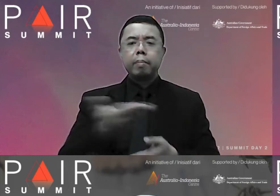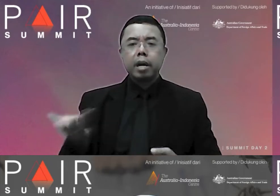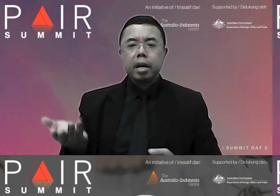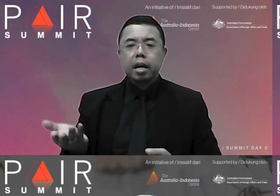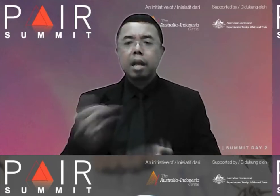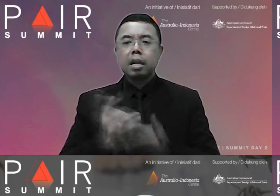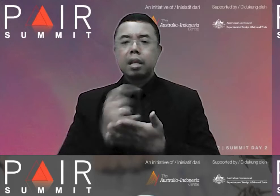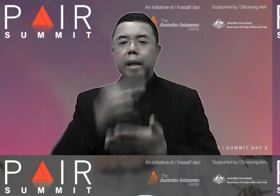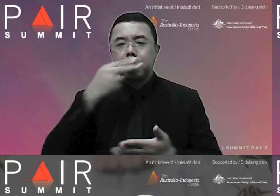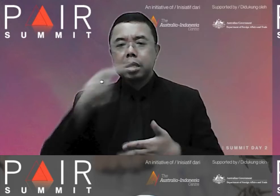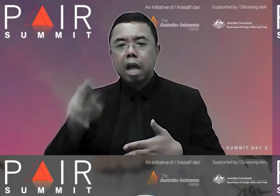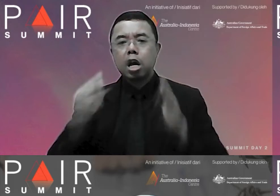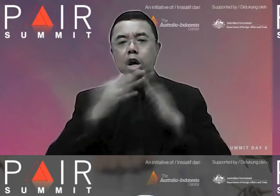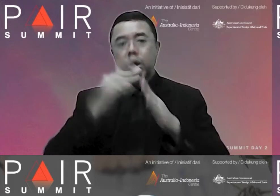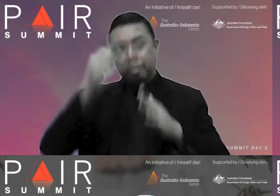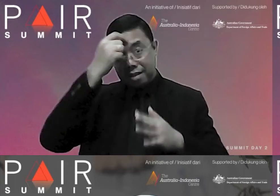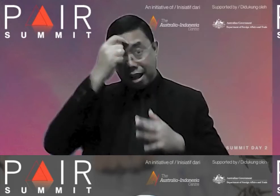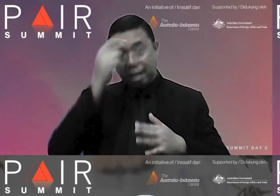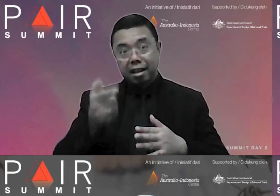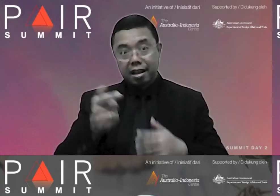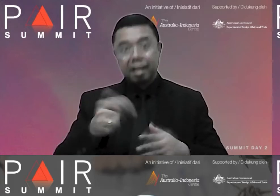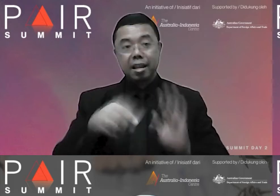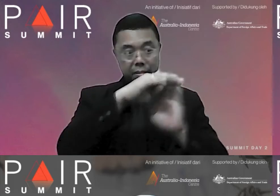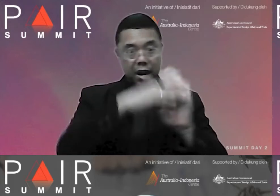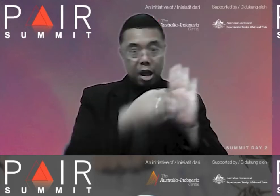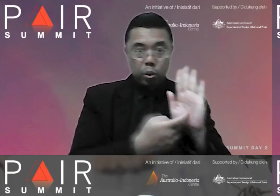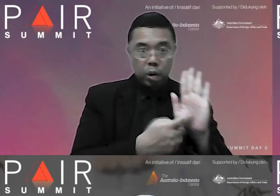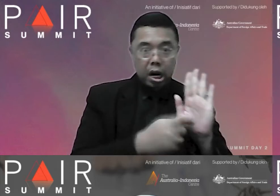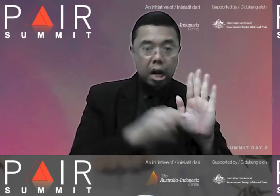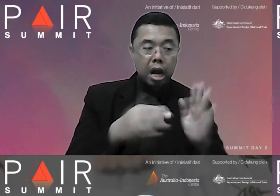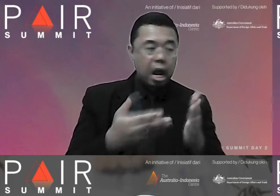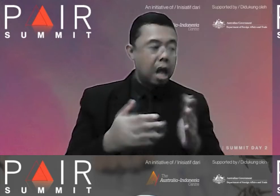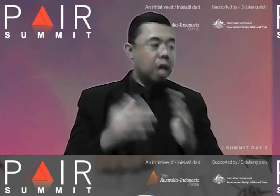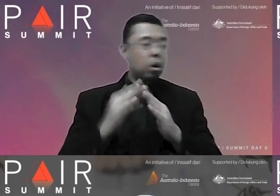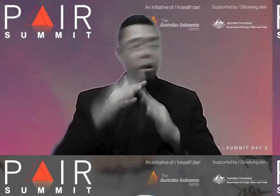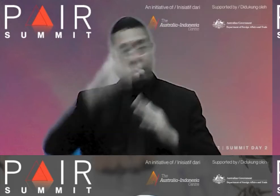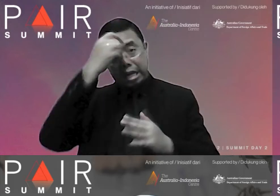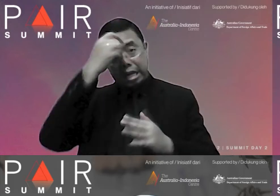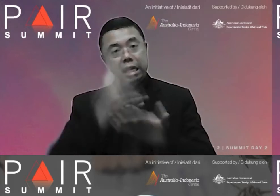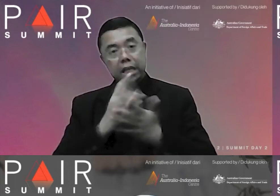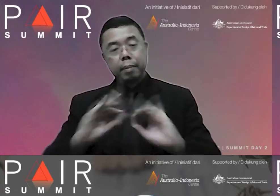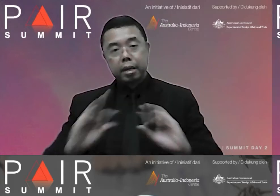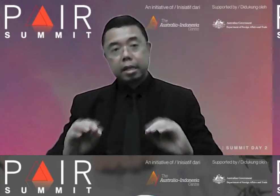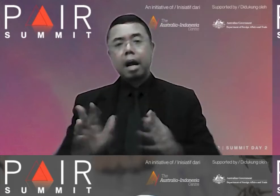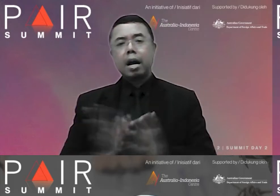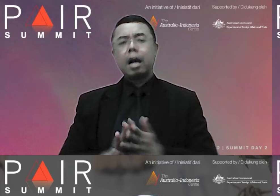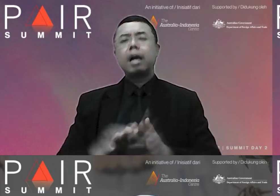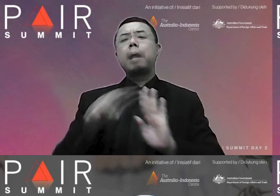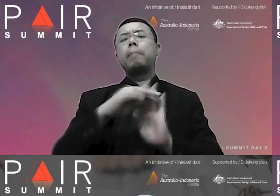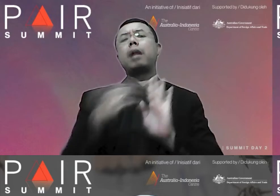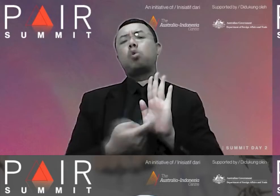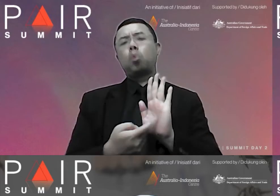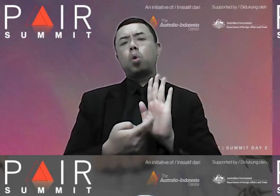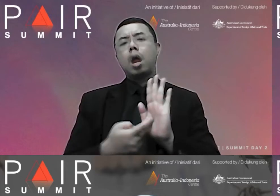hospital is actually implementing those measures so that they can see and trust that they're trying to do the right thing. Now, that's a very general takeaway from what